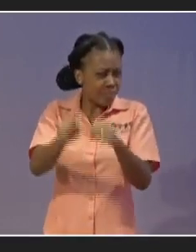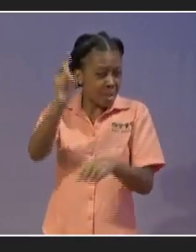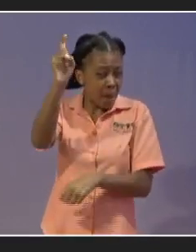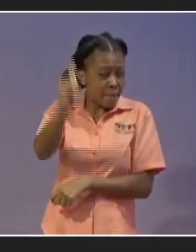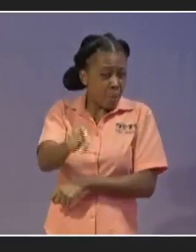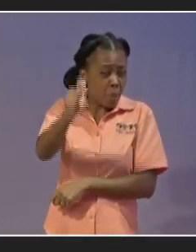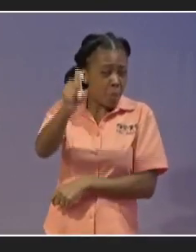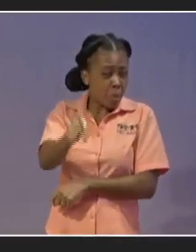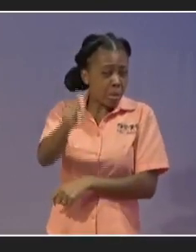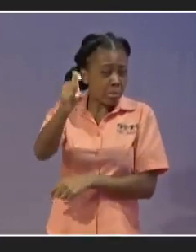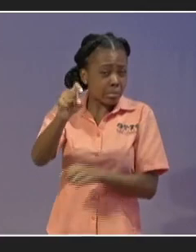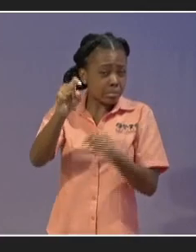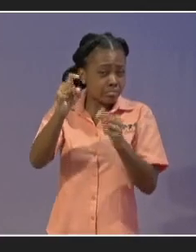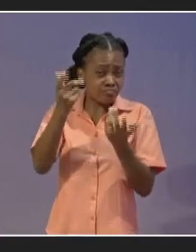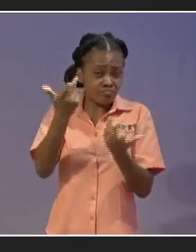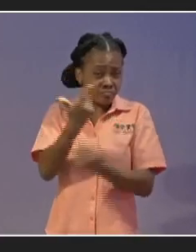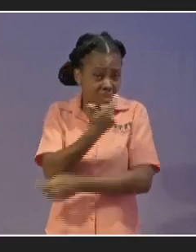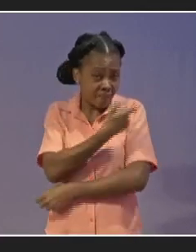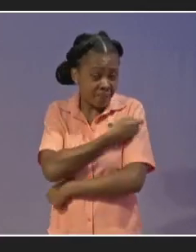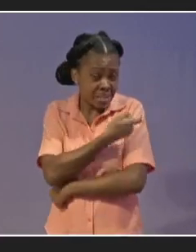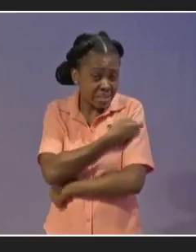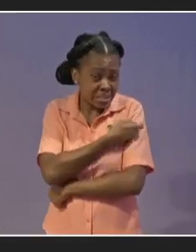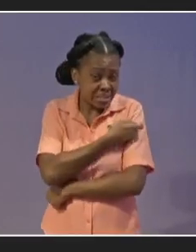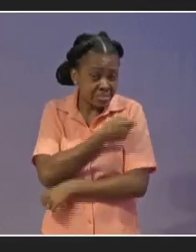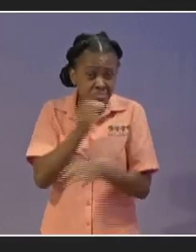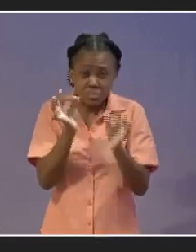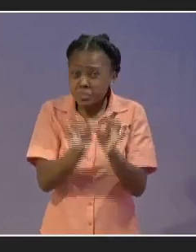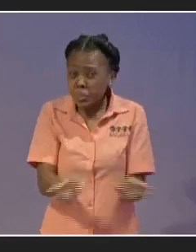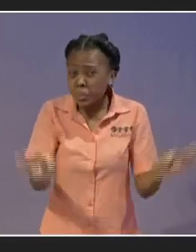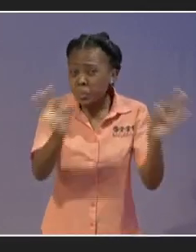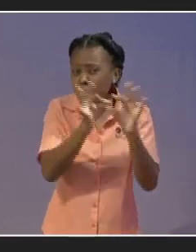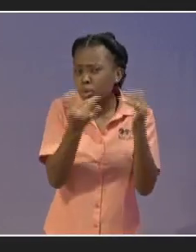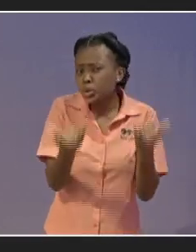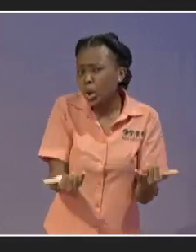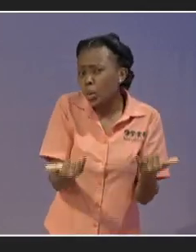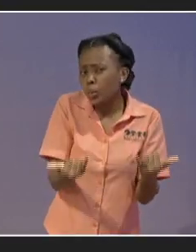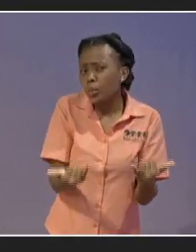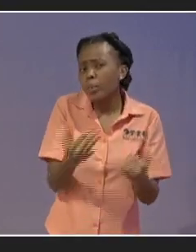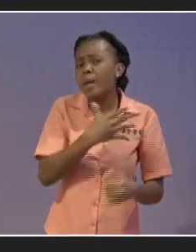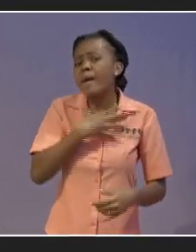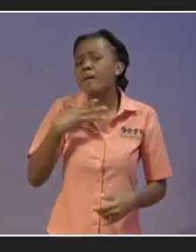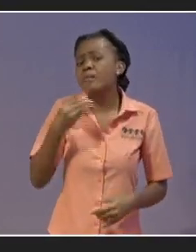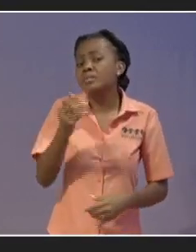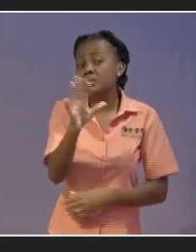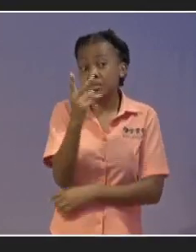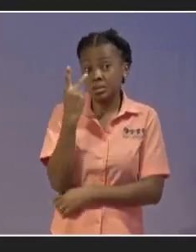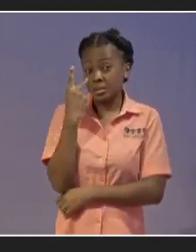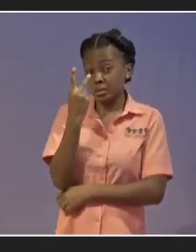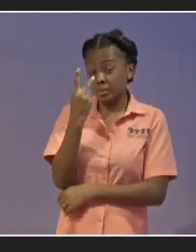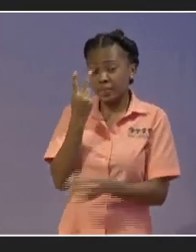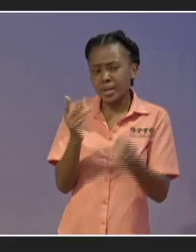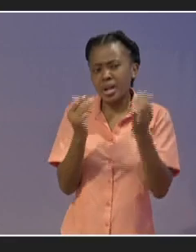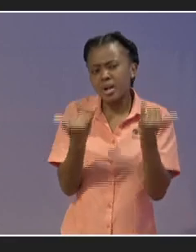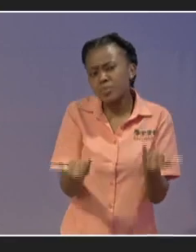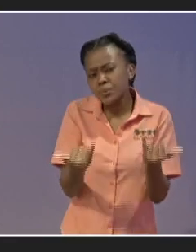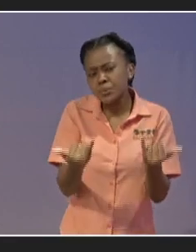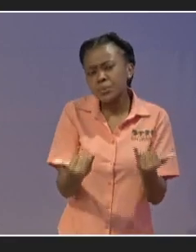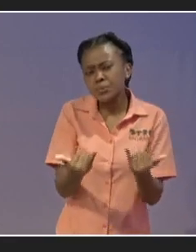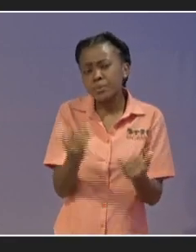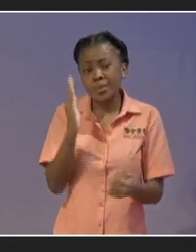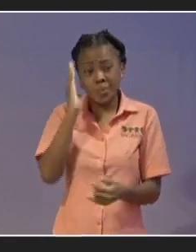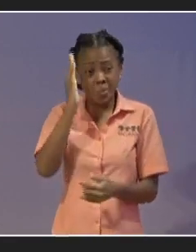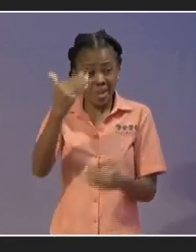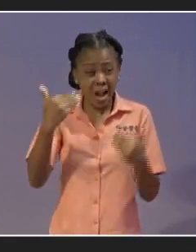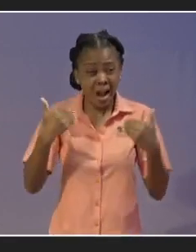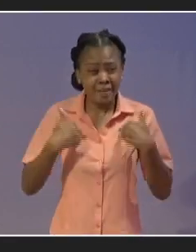from a medical point of view. And also, given what we're seeing as well, given the expected surge in Omicron, and we see the emergence